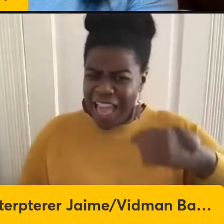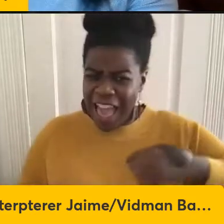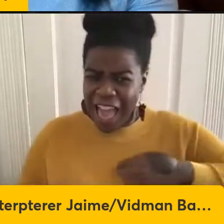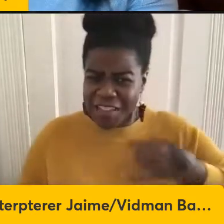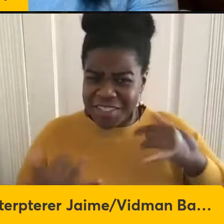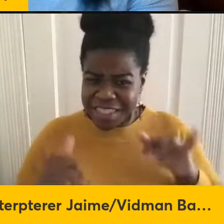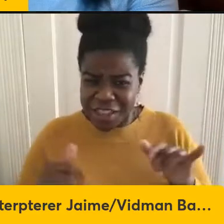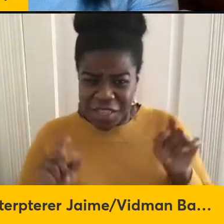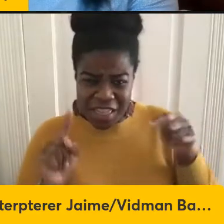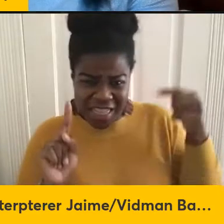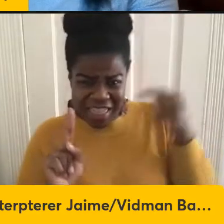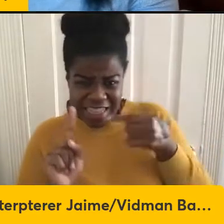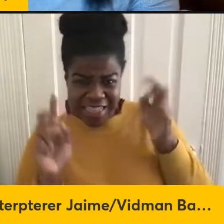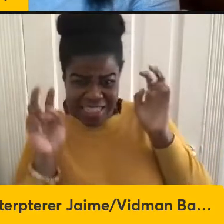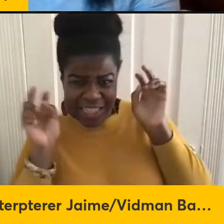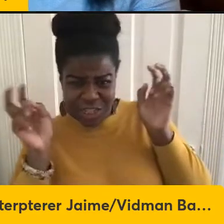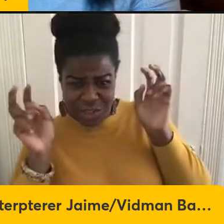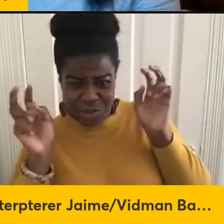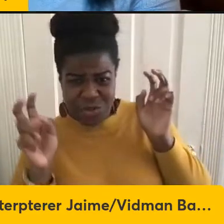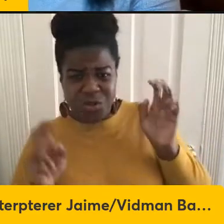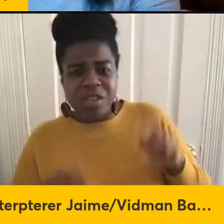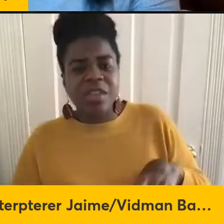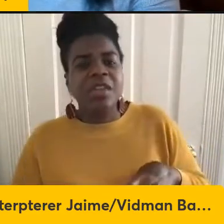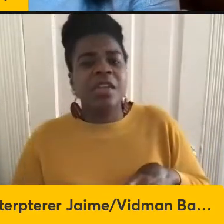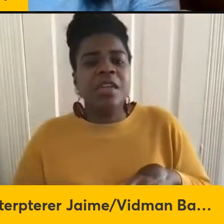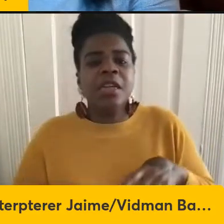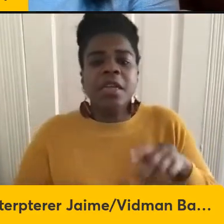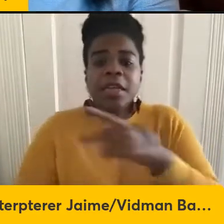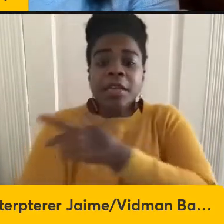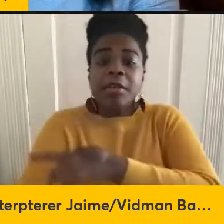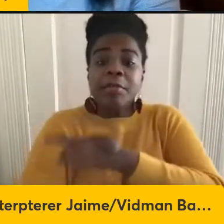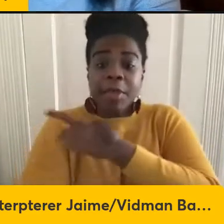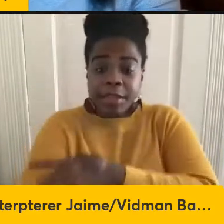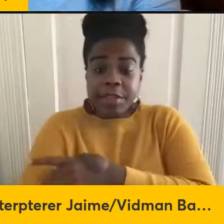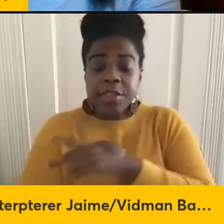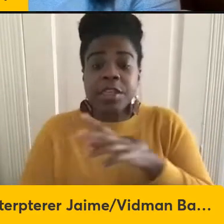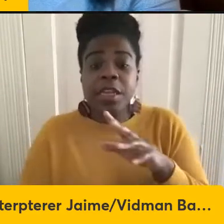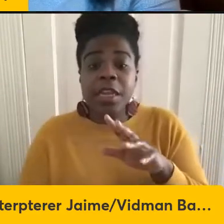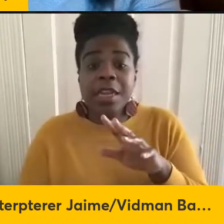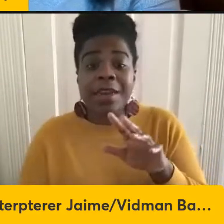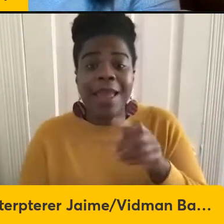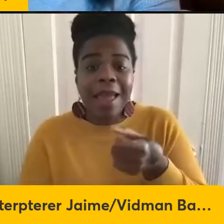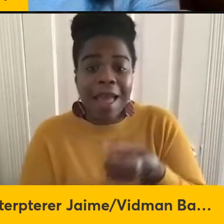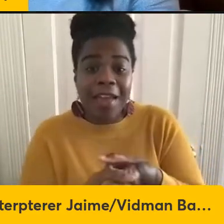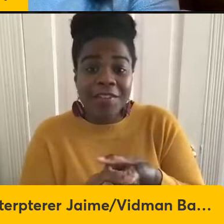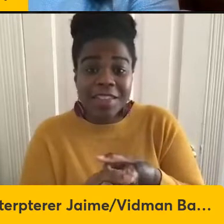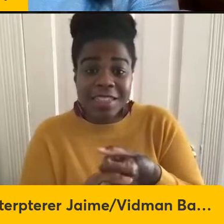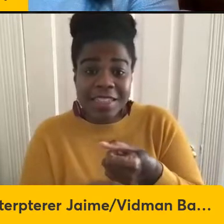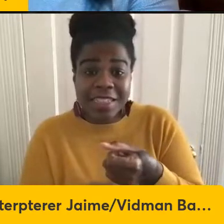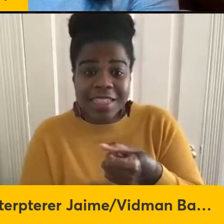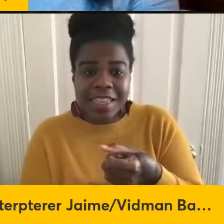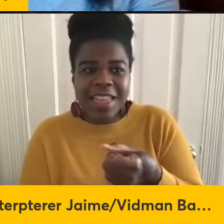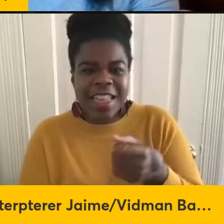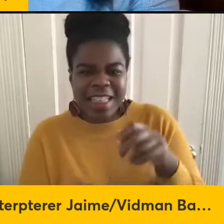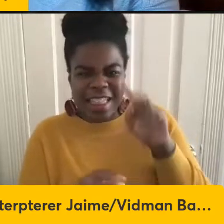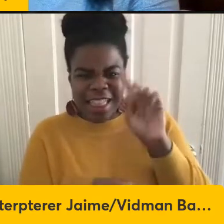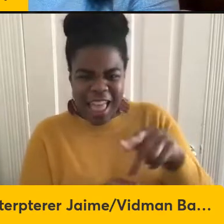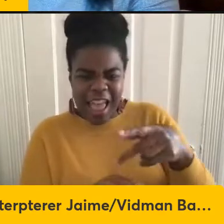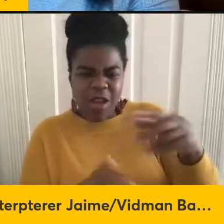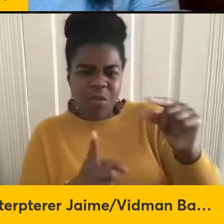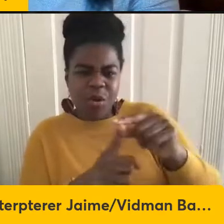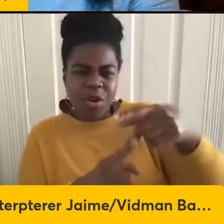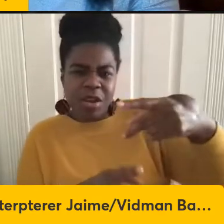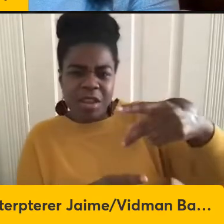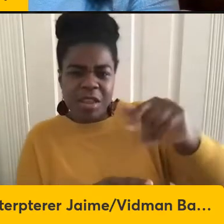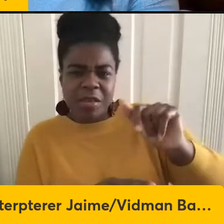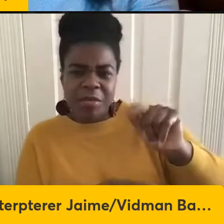this issue that I'm dealing with. And patient advocacy, it's like that word patient, calling us